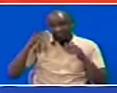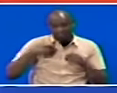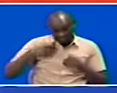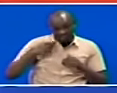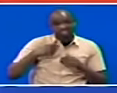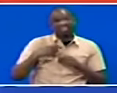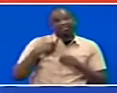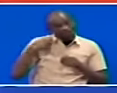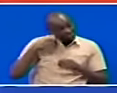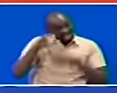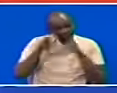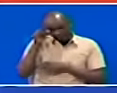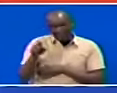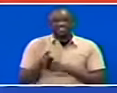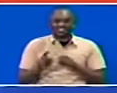Nimeshika chui na mkia.